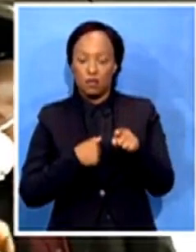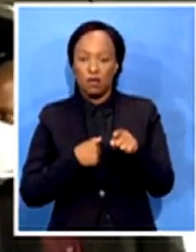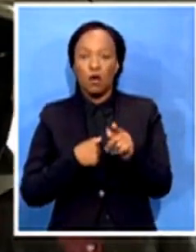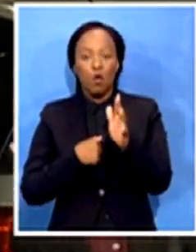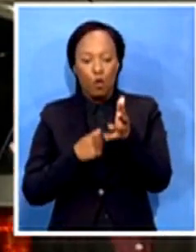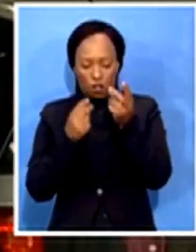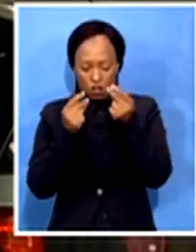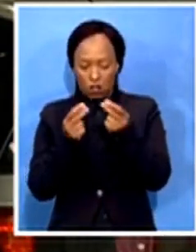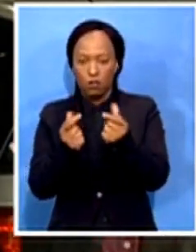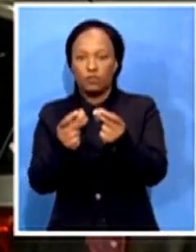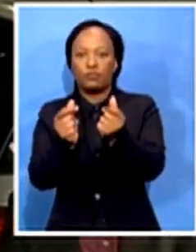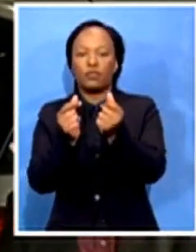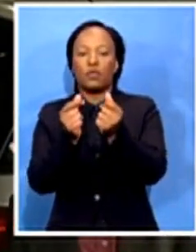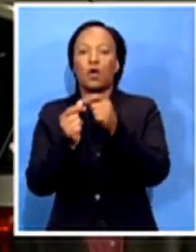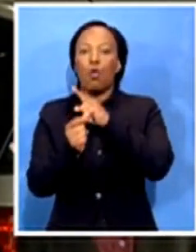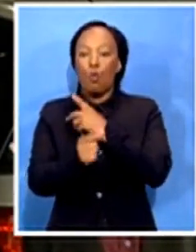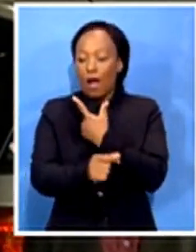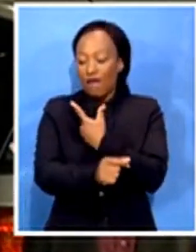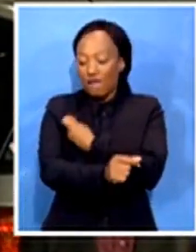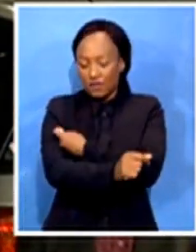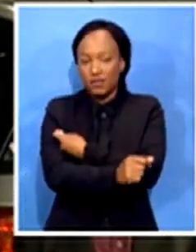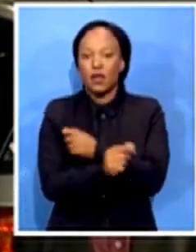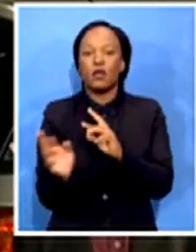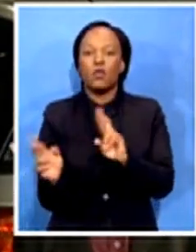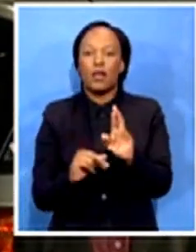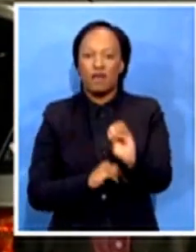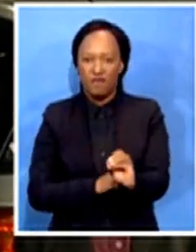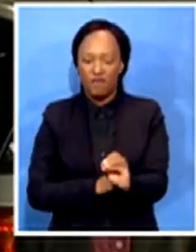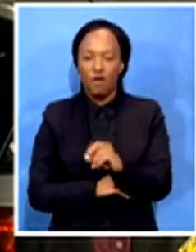vaccine, especially with regard to the first phase of